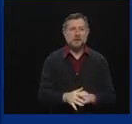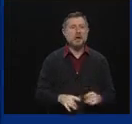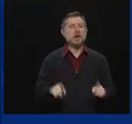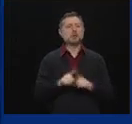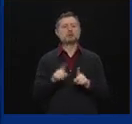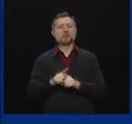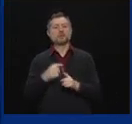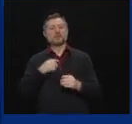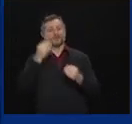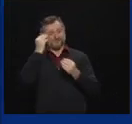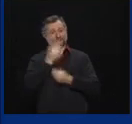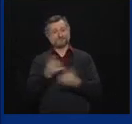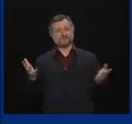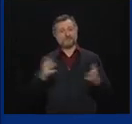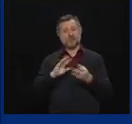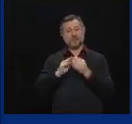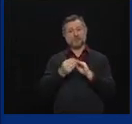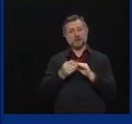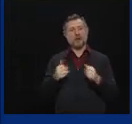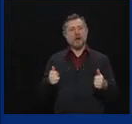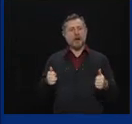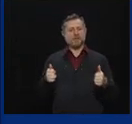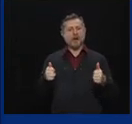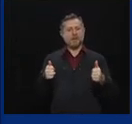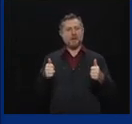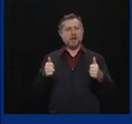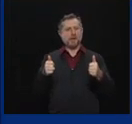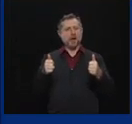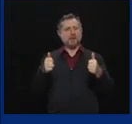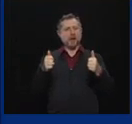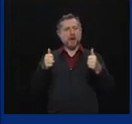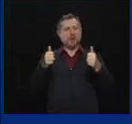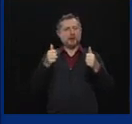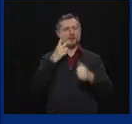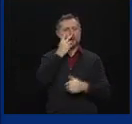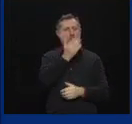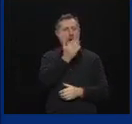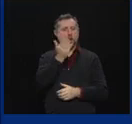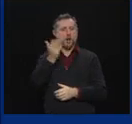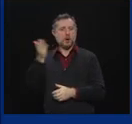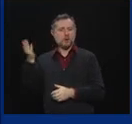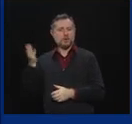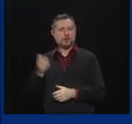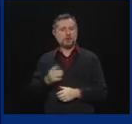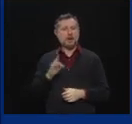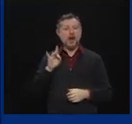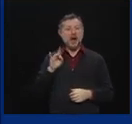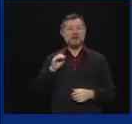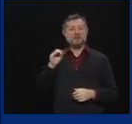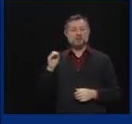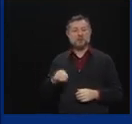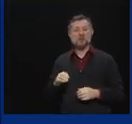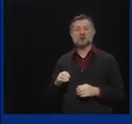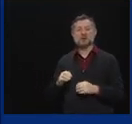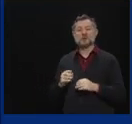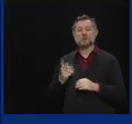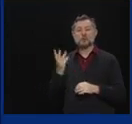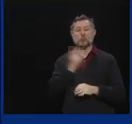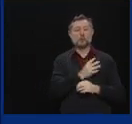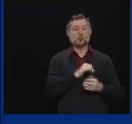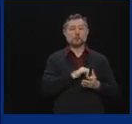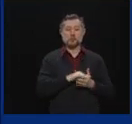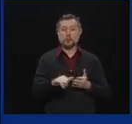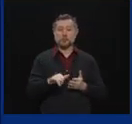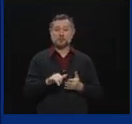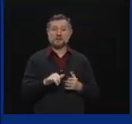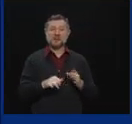go up. We are seeing the numbers continue, over 8% here in Western New York, and a